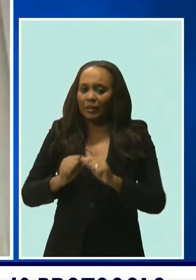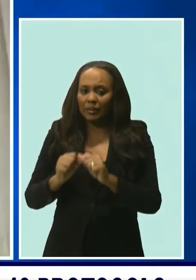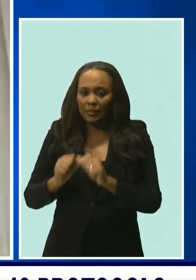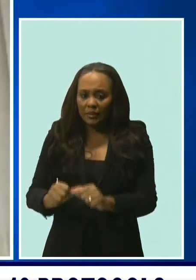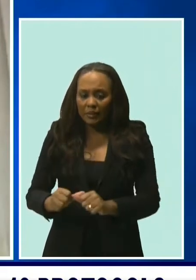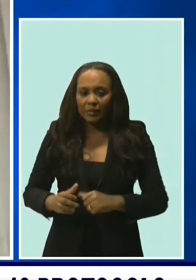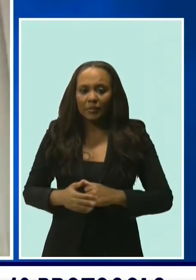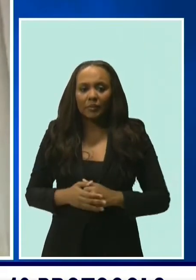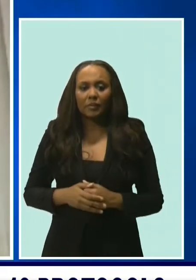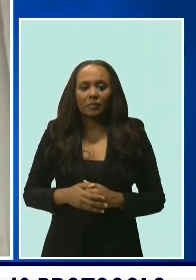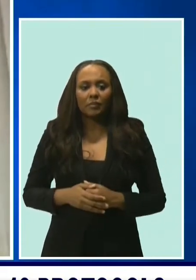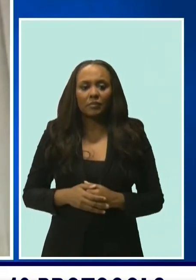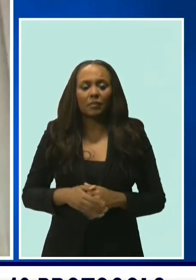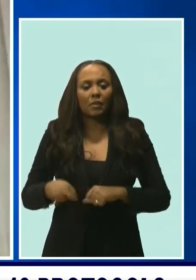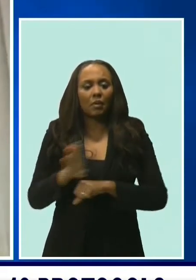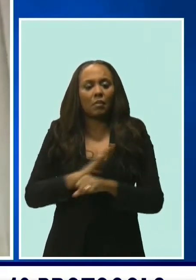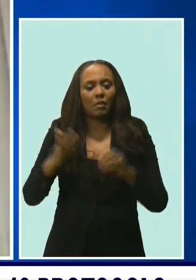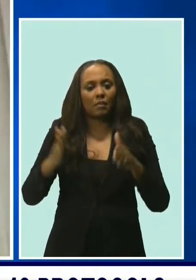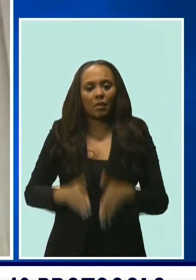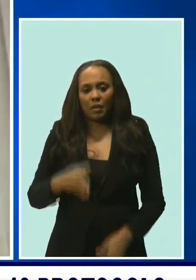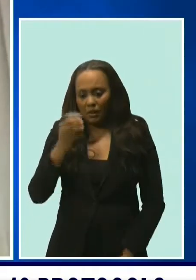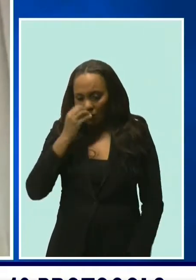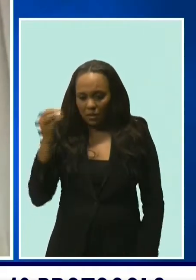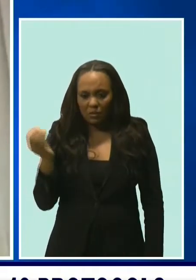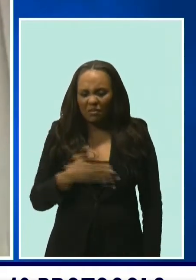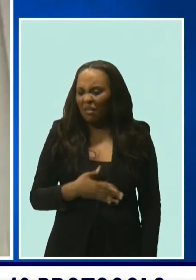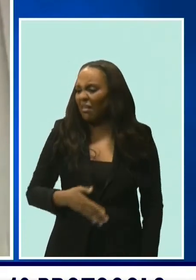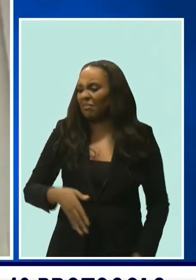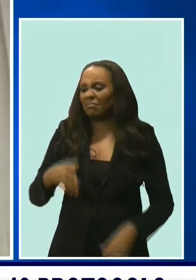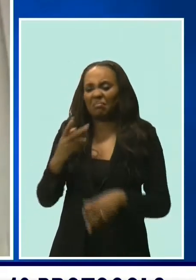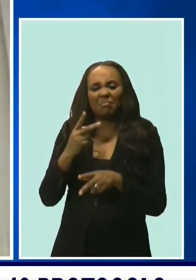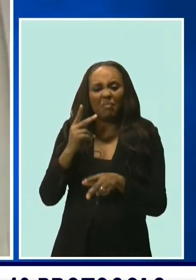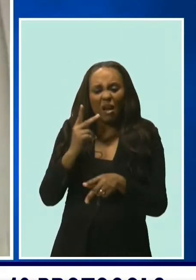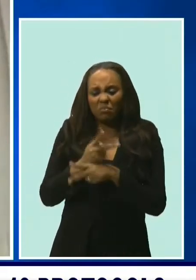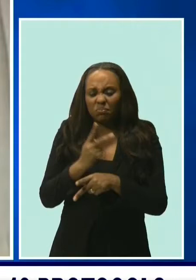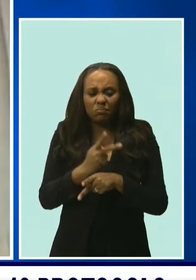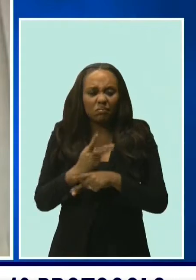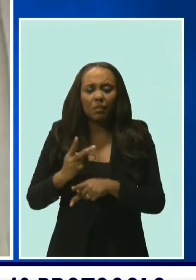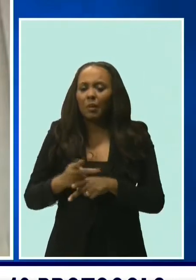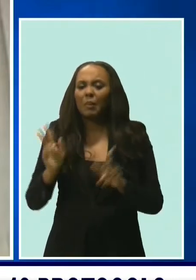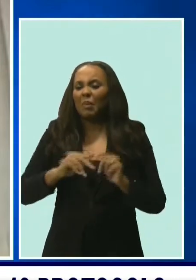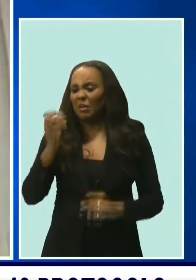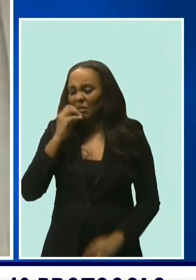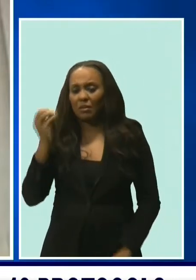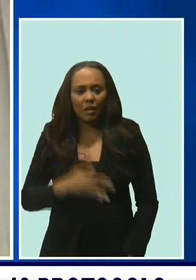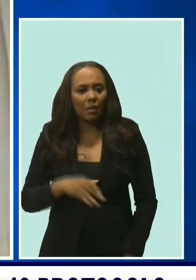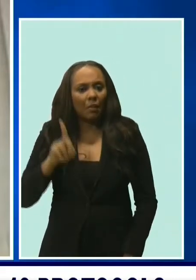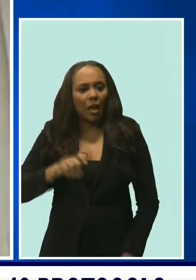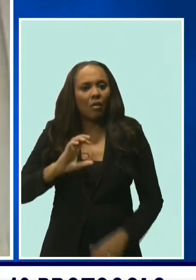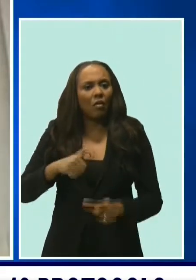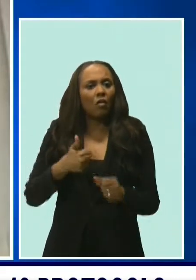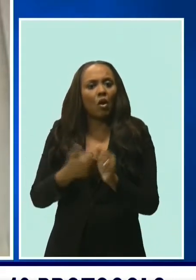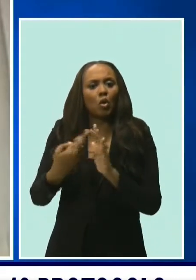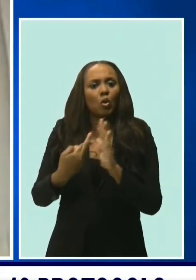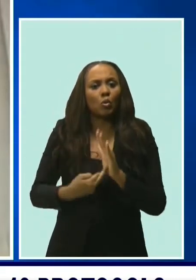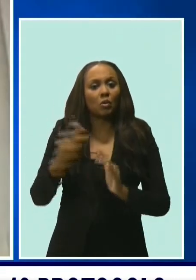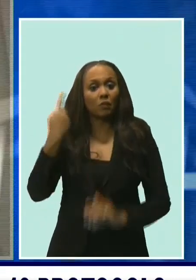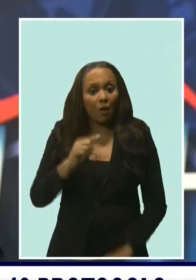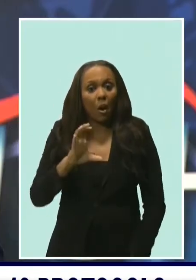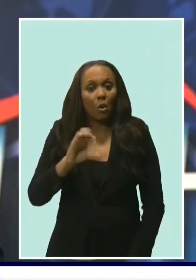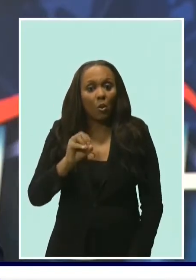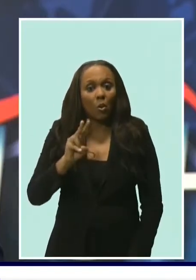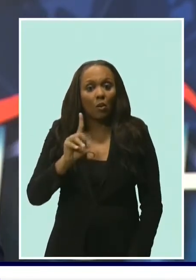make safety their priority. That was the consensus reached during discussion on CBC TV8's The People's Business, which explored the issues faced